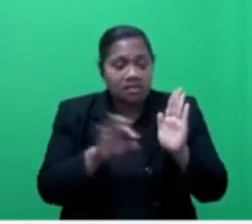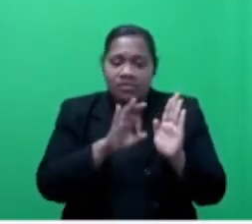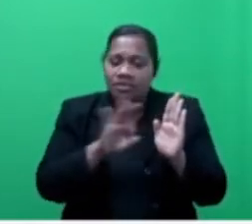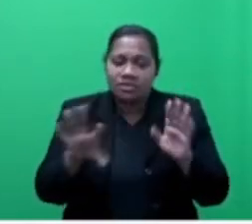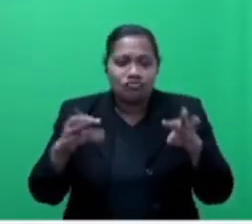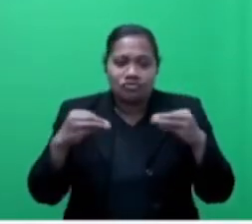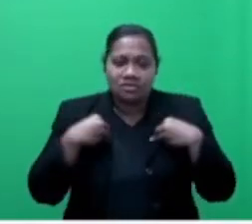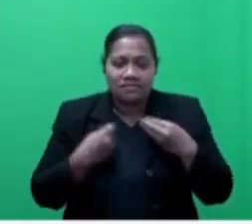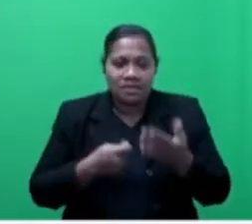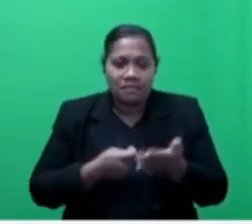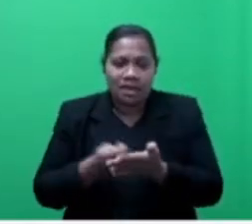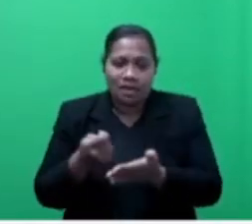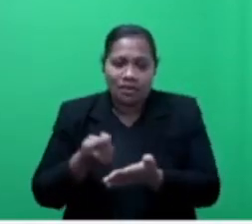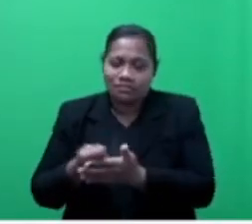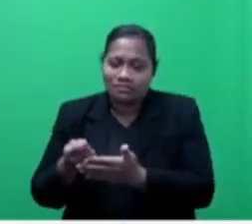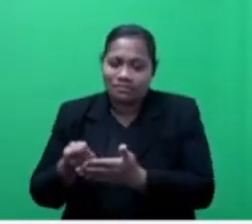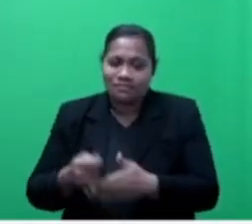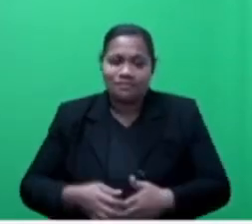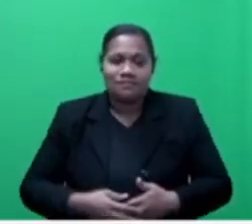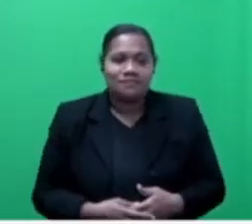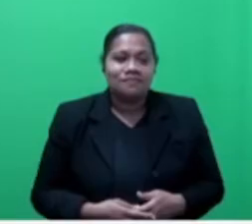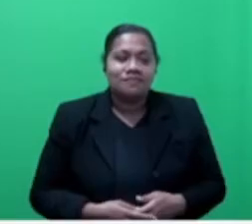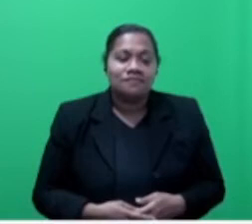payout. Thank you.